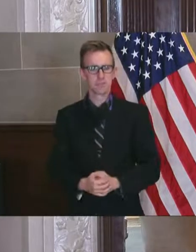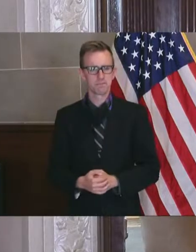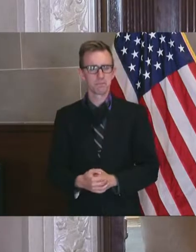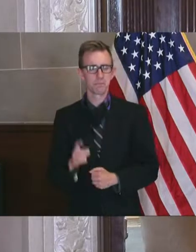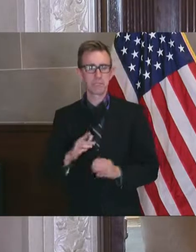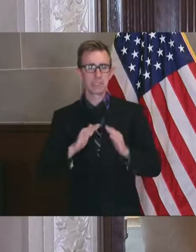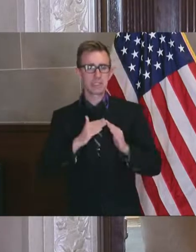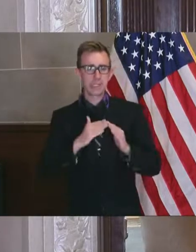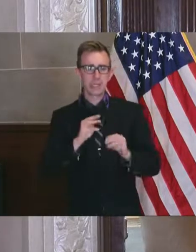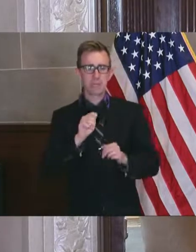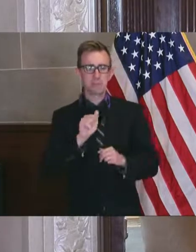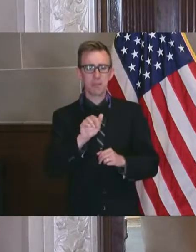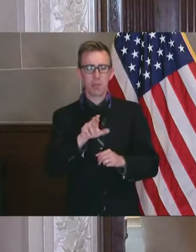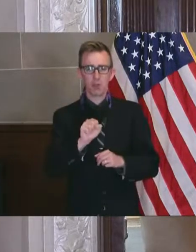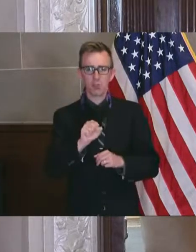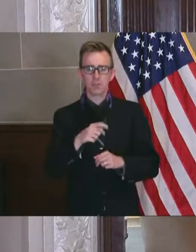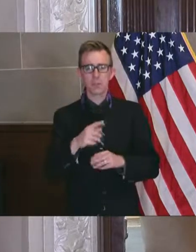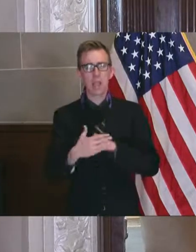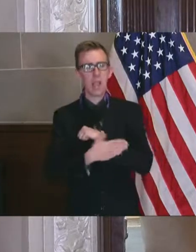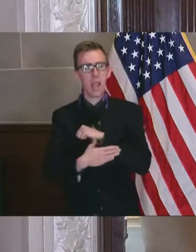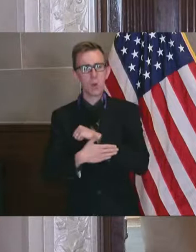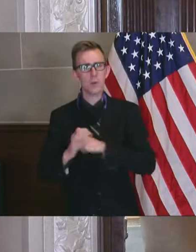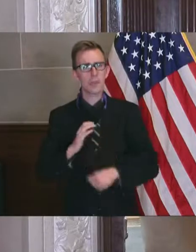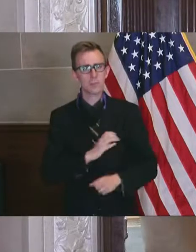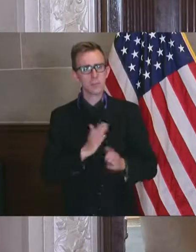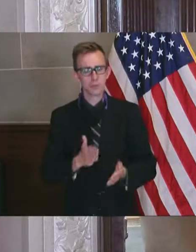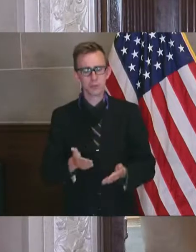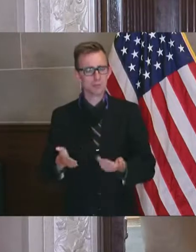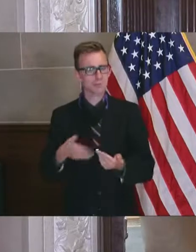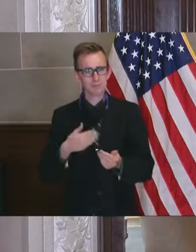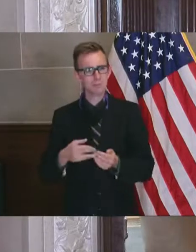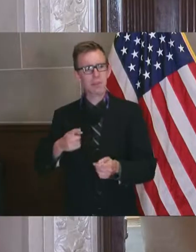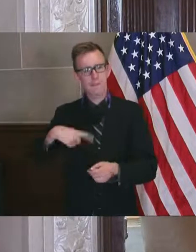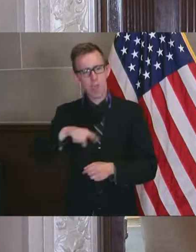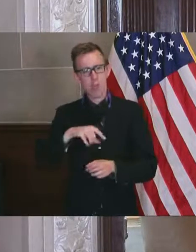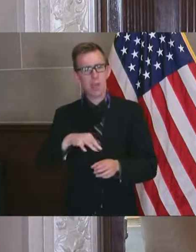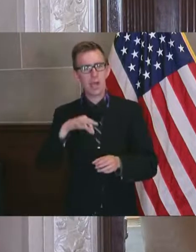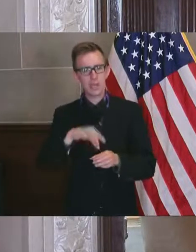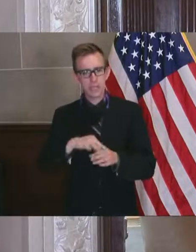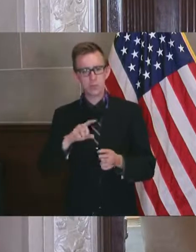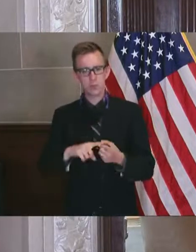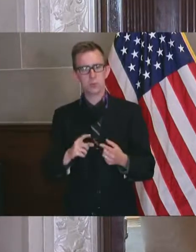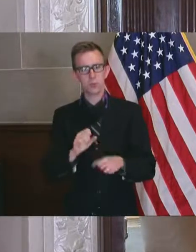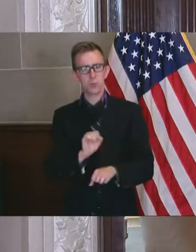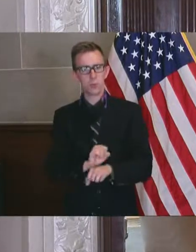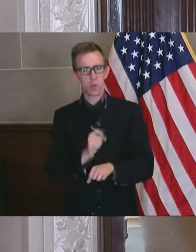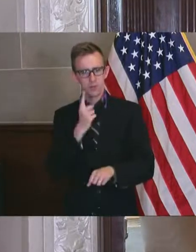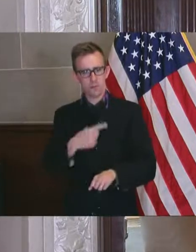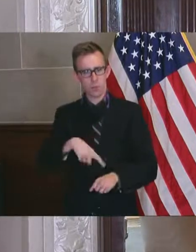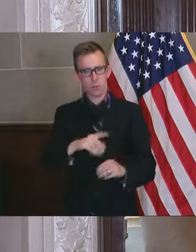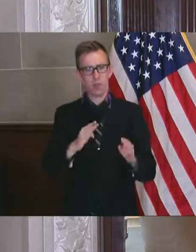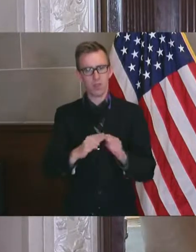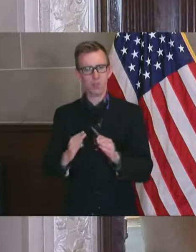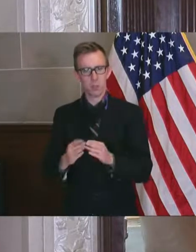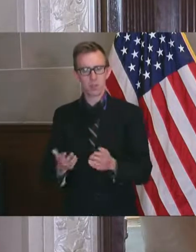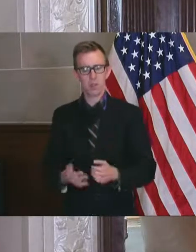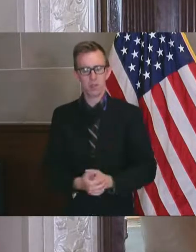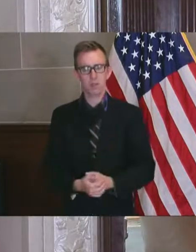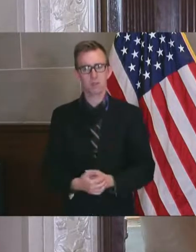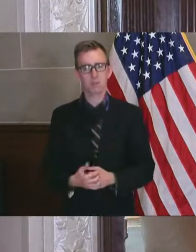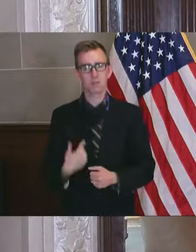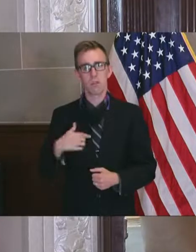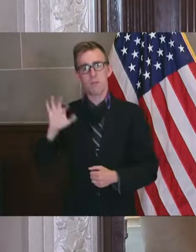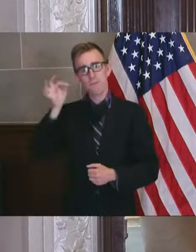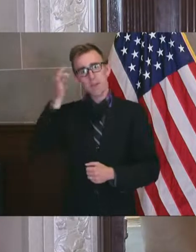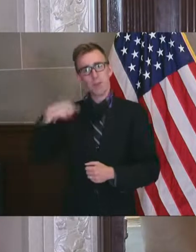city mayors, whether it's the county commissioners, wherever you want to go, these people are elected to do these positions. I don't like the federal